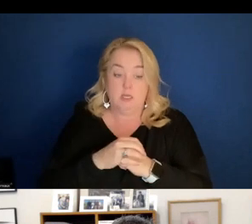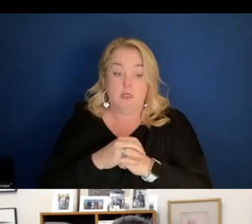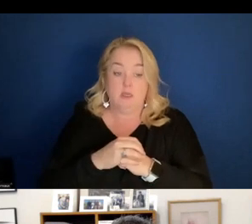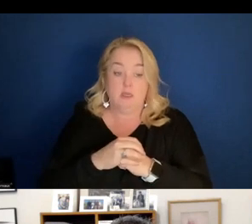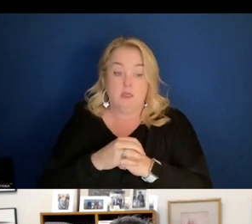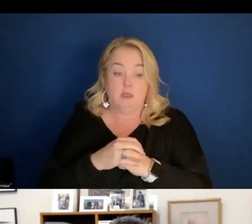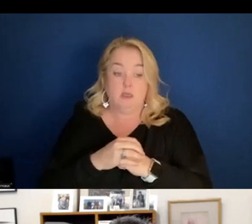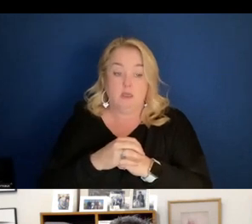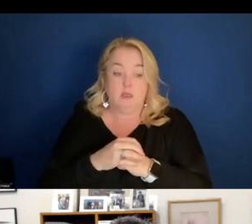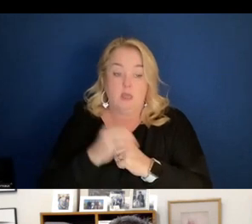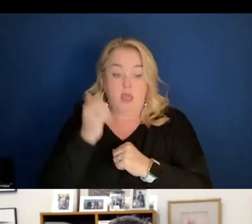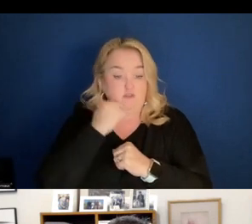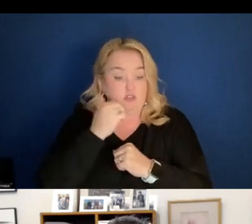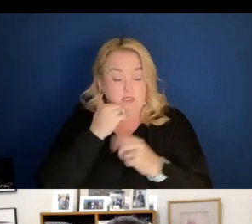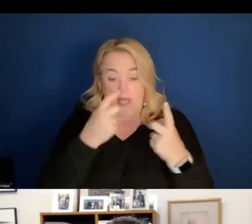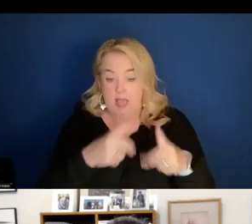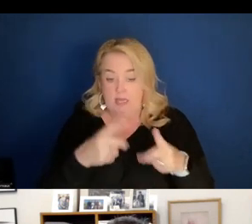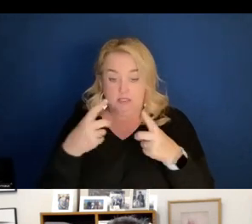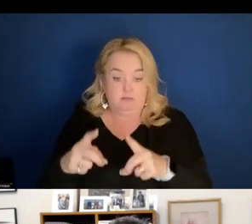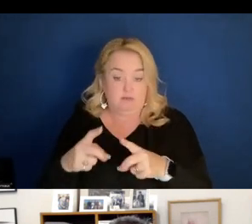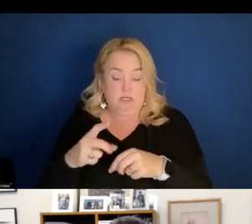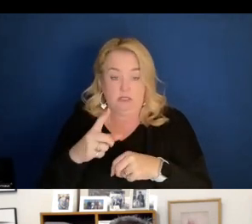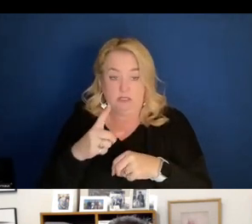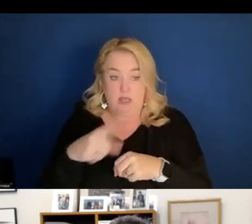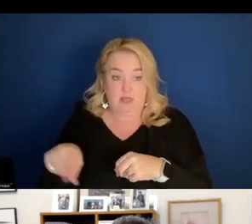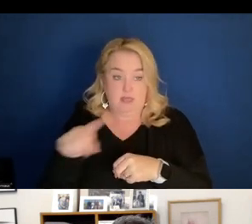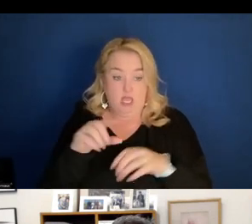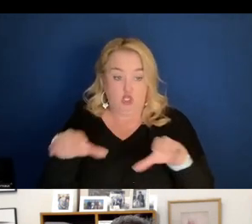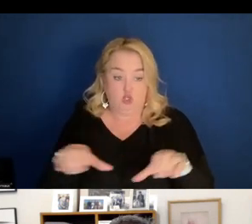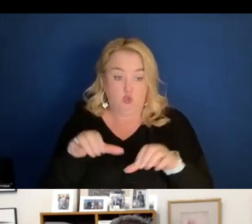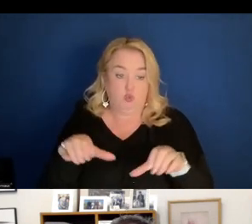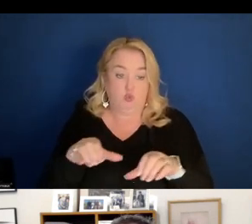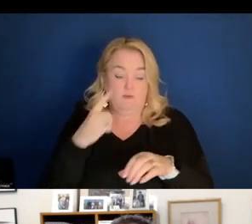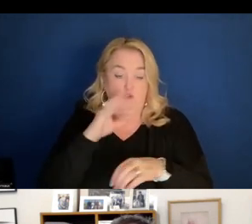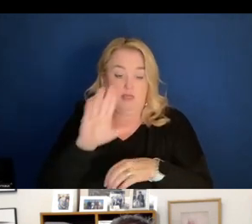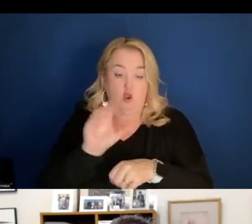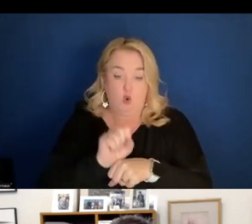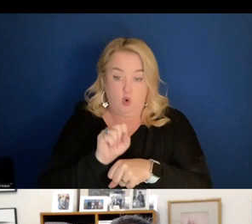What are the day-to-day activities that they do as part of their work?